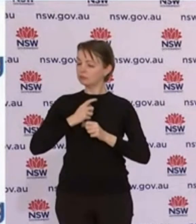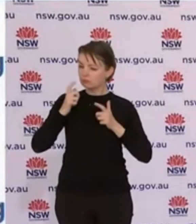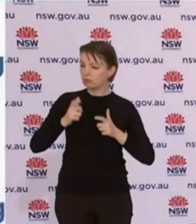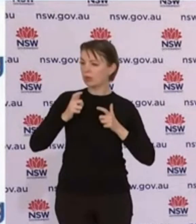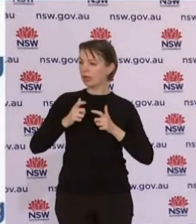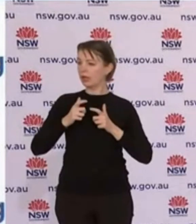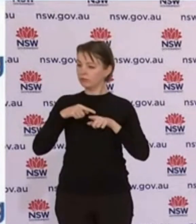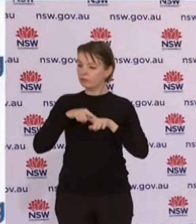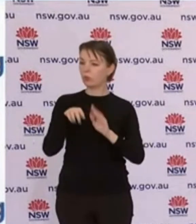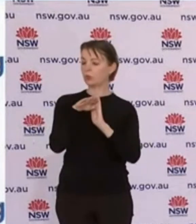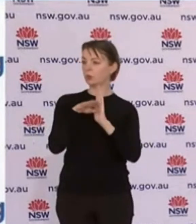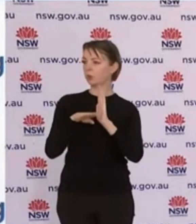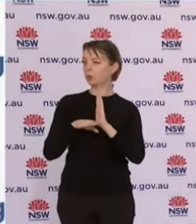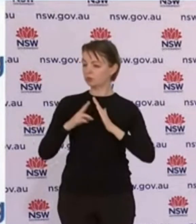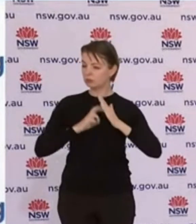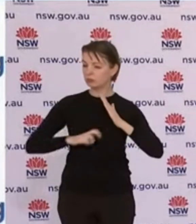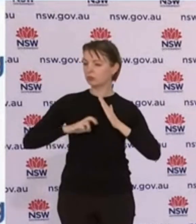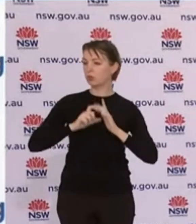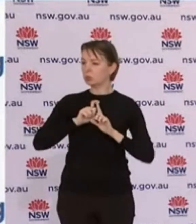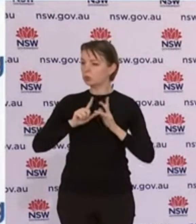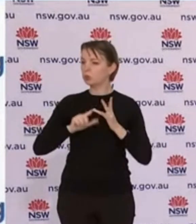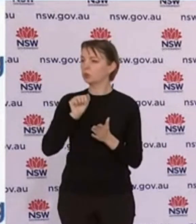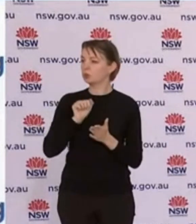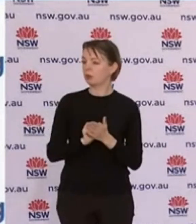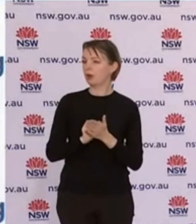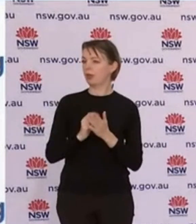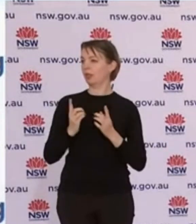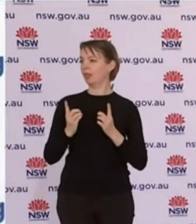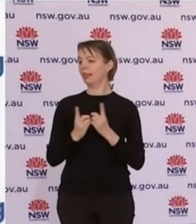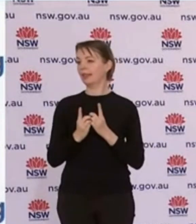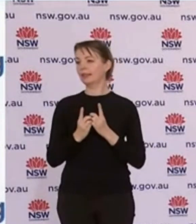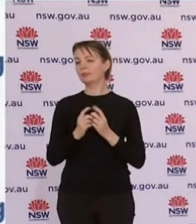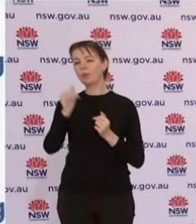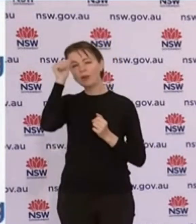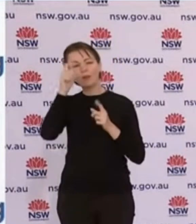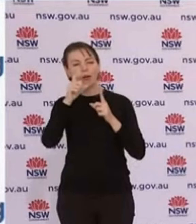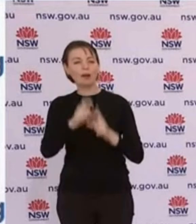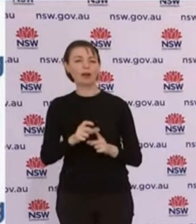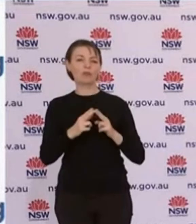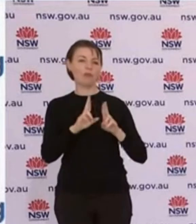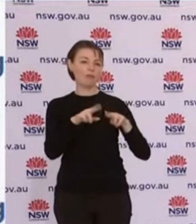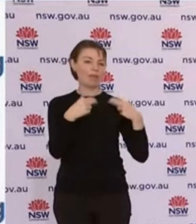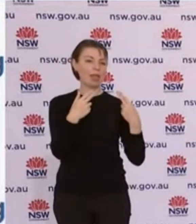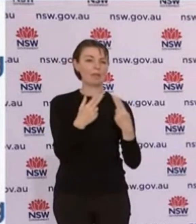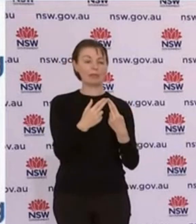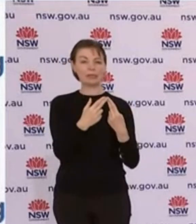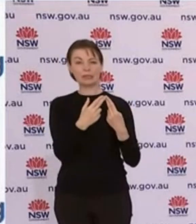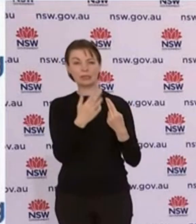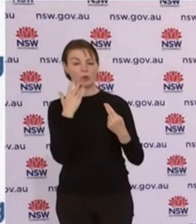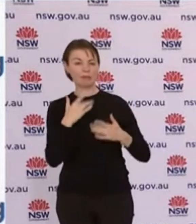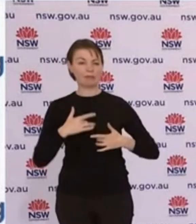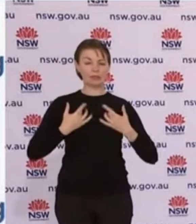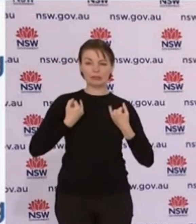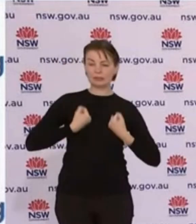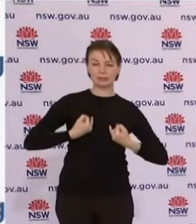right thing. And we recognise that it is difficult for families to be in isolation, often when they're feeling unwell, when other family members are